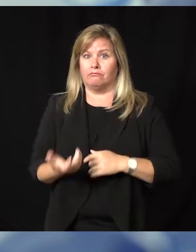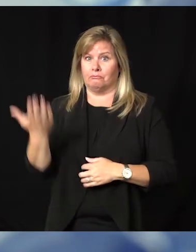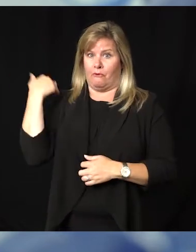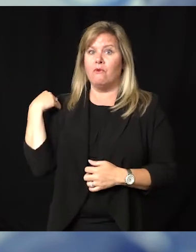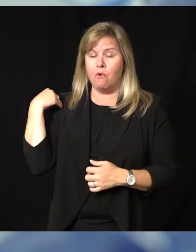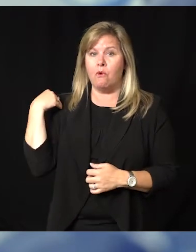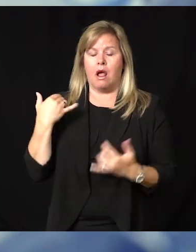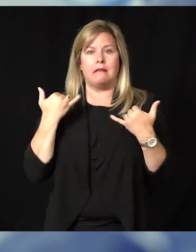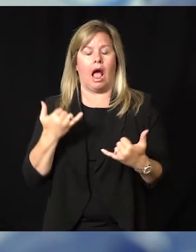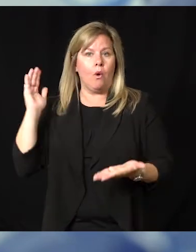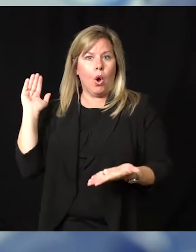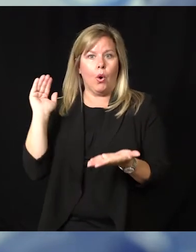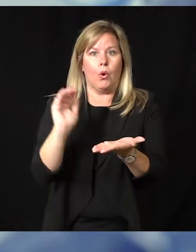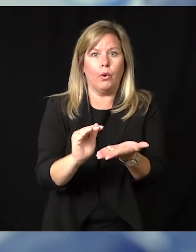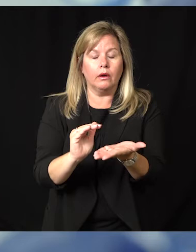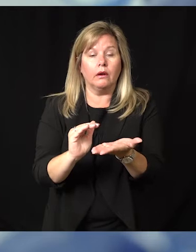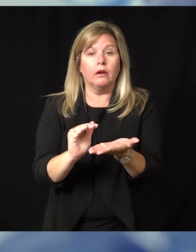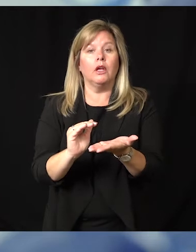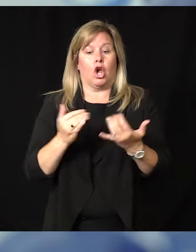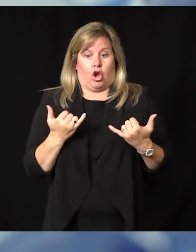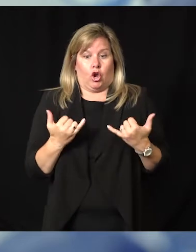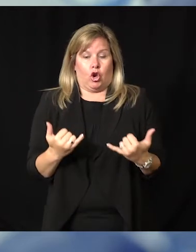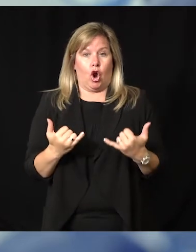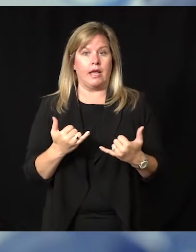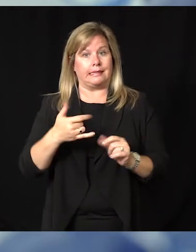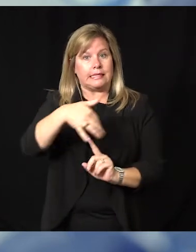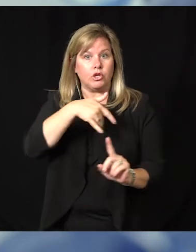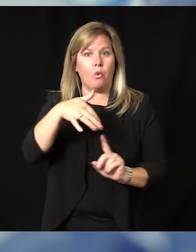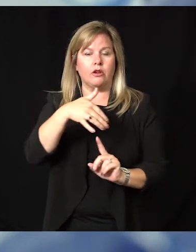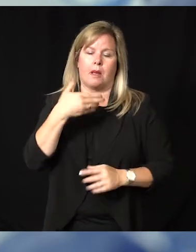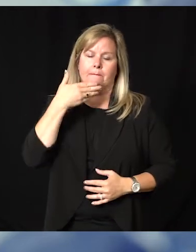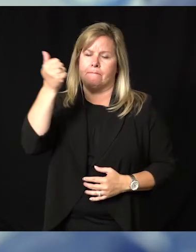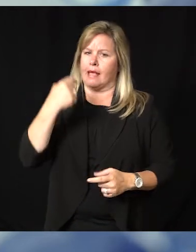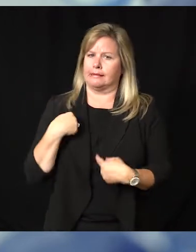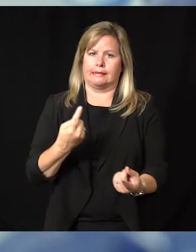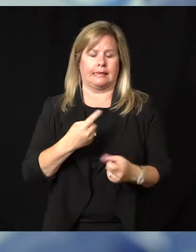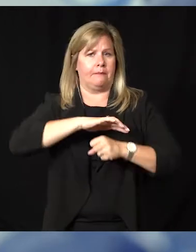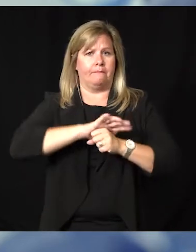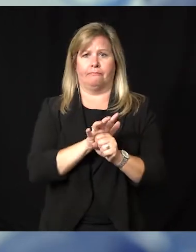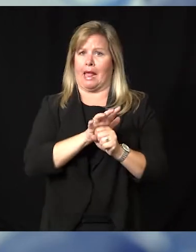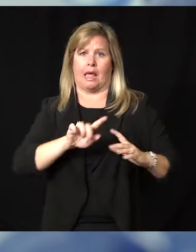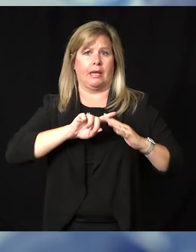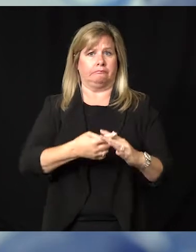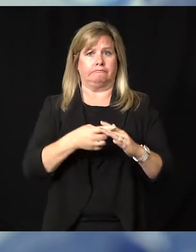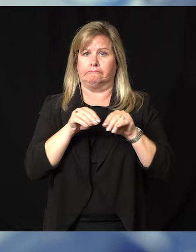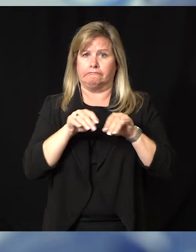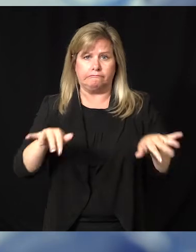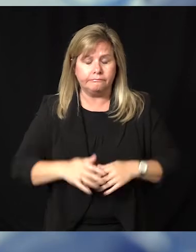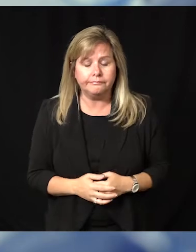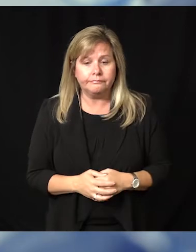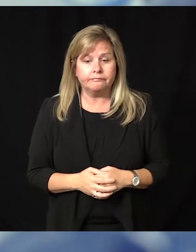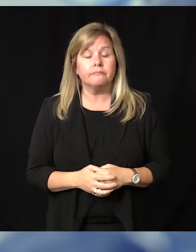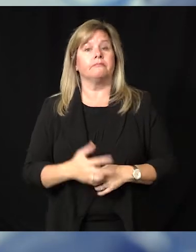the data, our current COVID situation is the best that we have seen since the pandemic began.